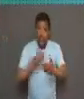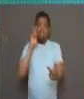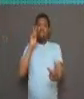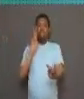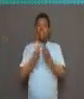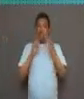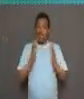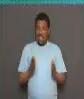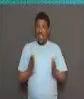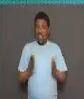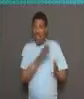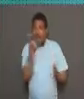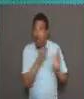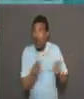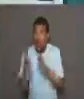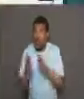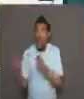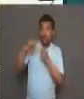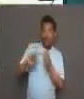ready to begin?